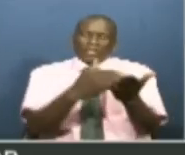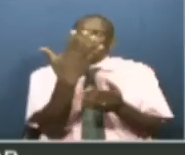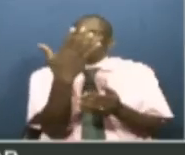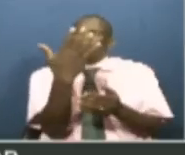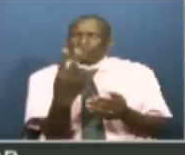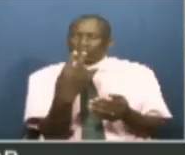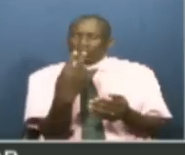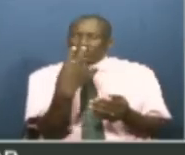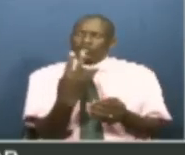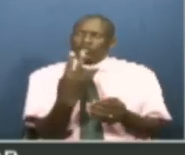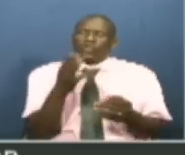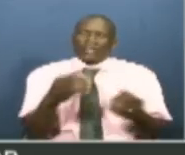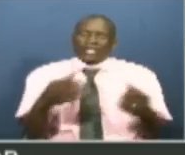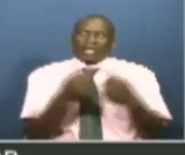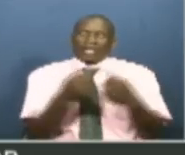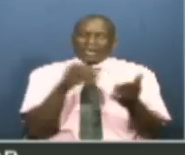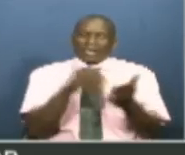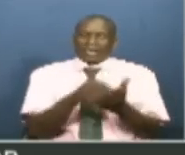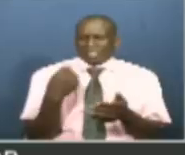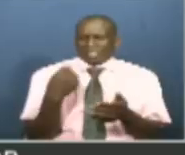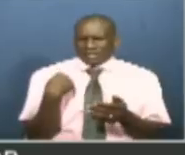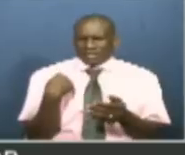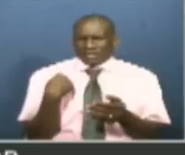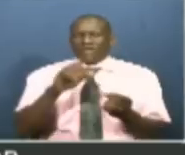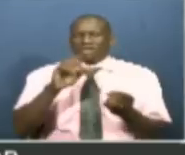that two things happened. One,